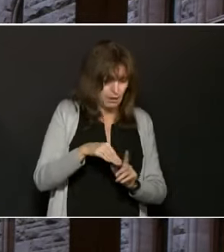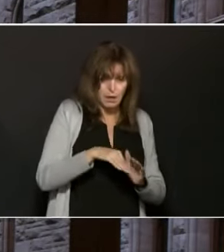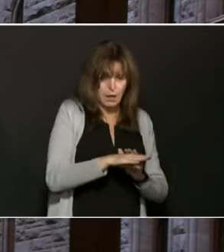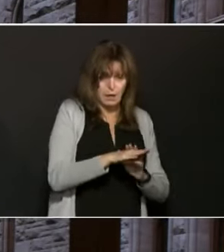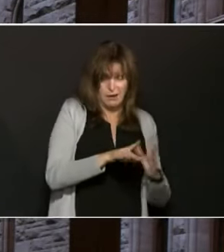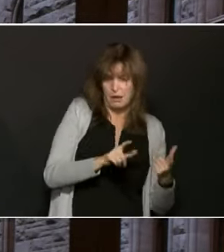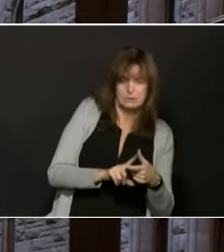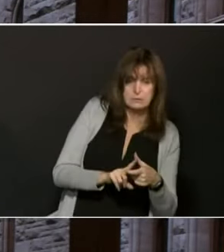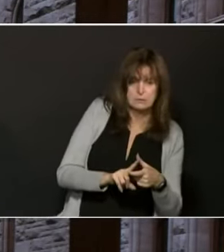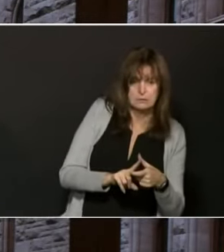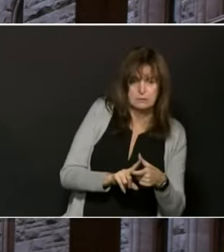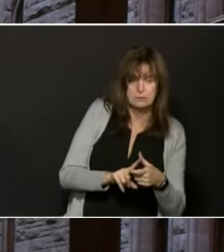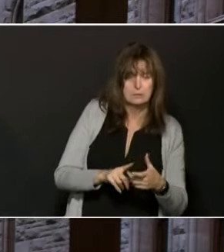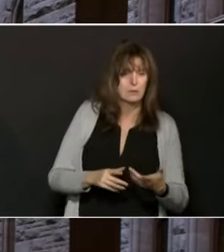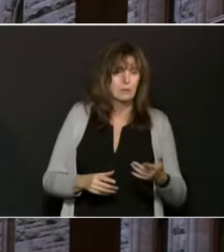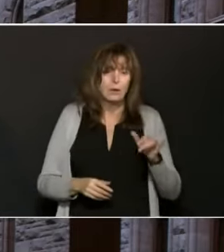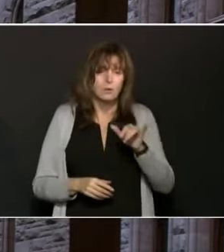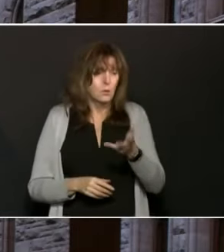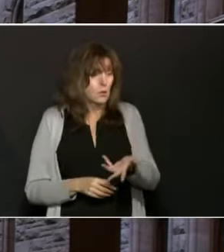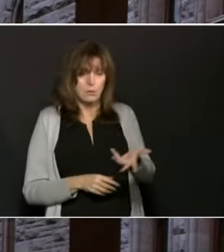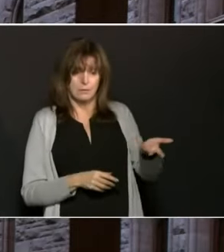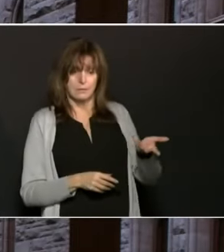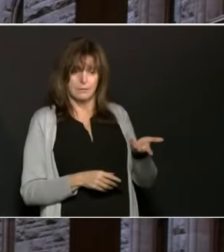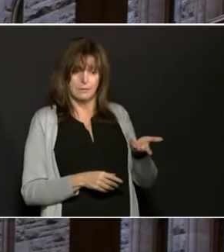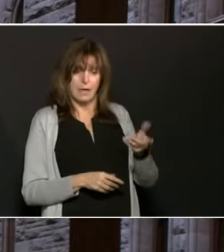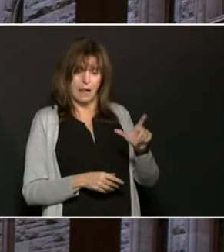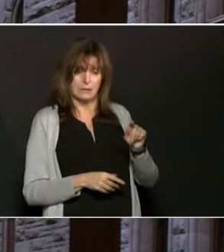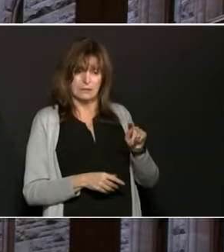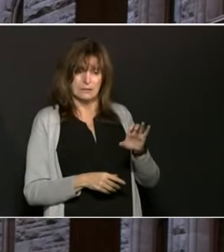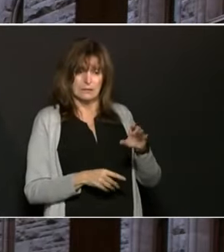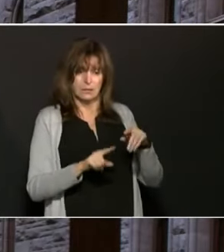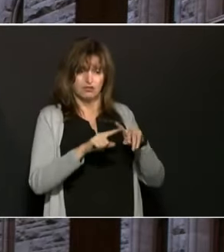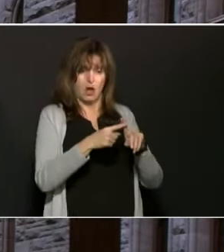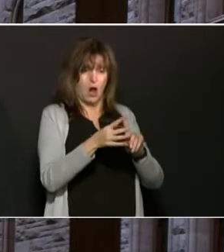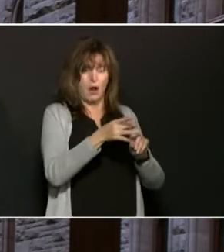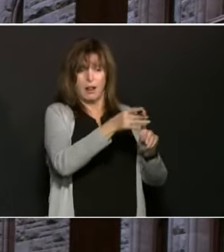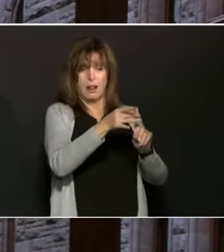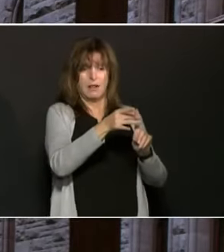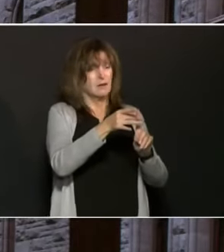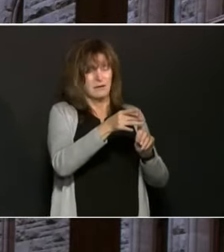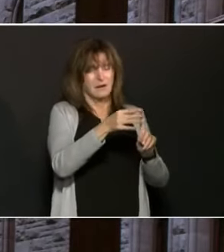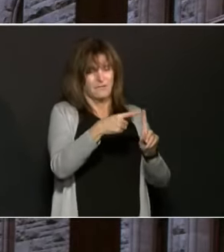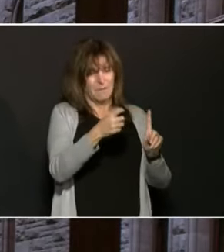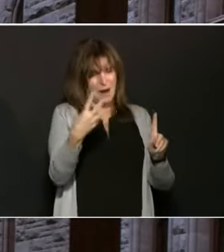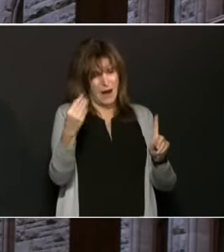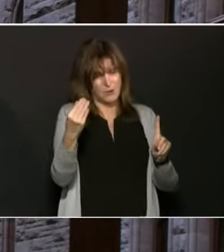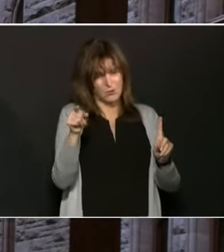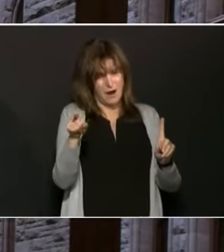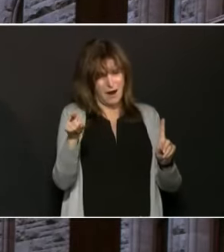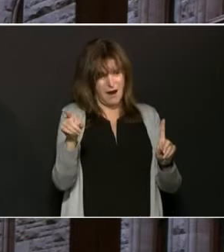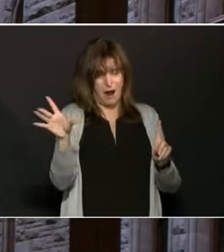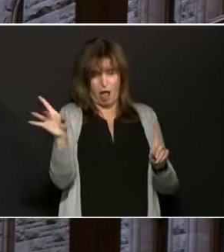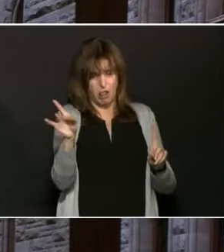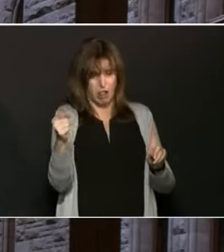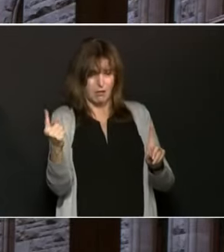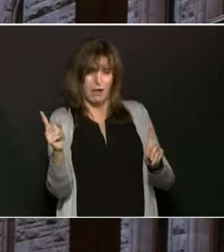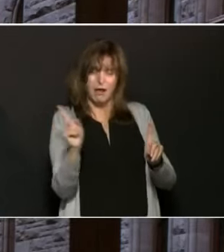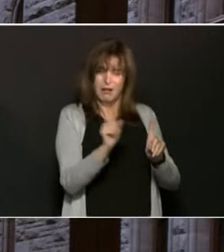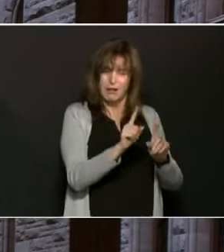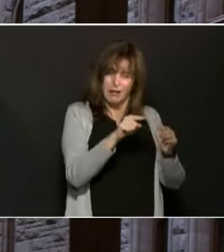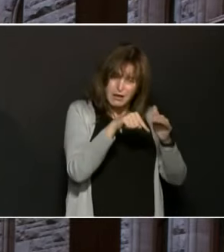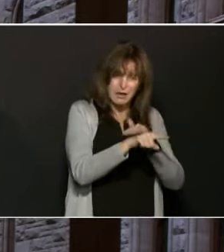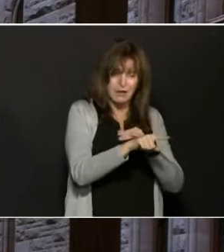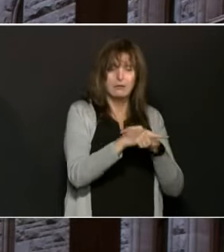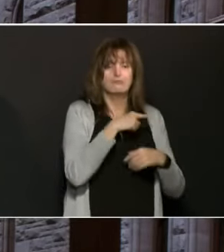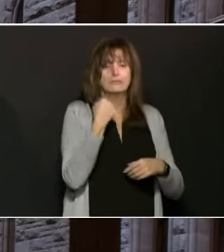the canary in the minefield is it's detecting the cases coming in the door. And we're putting those people at risk. So we're